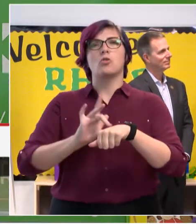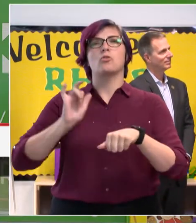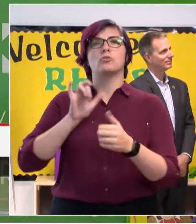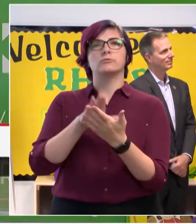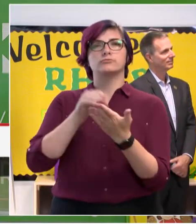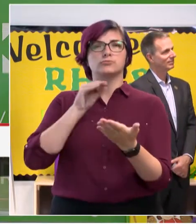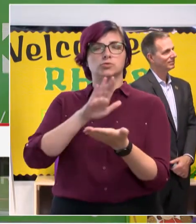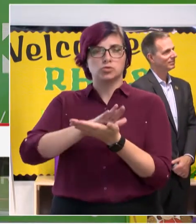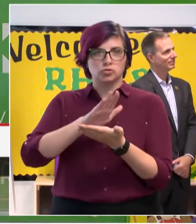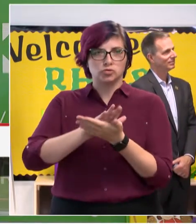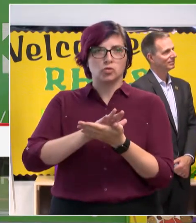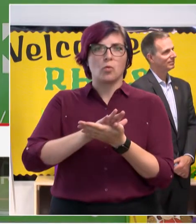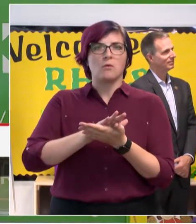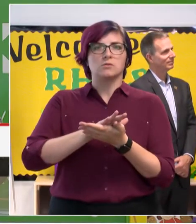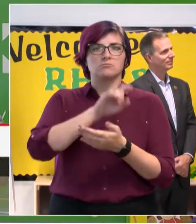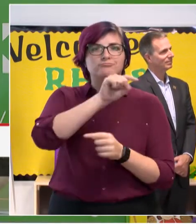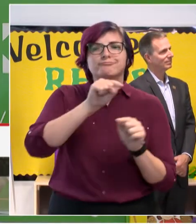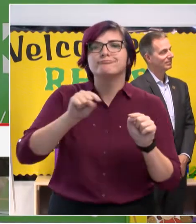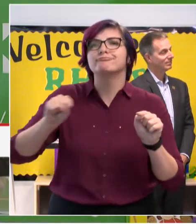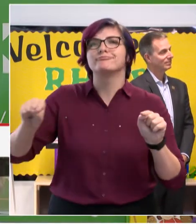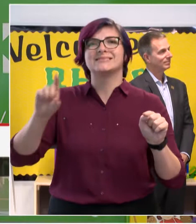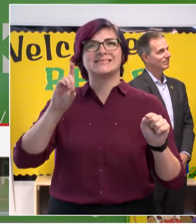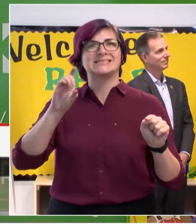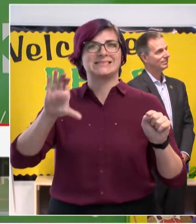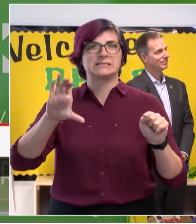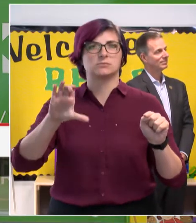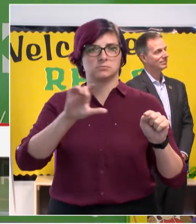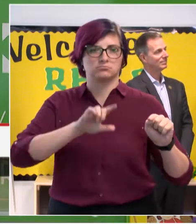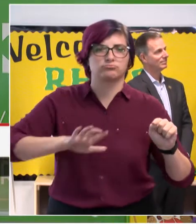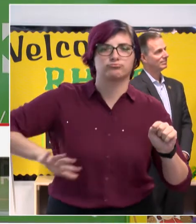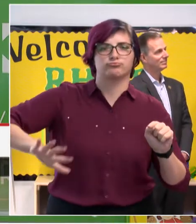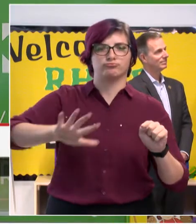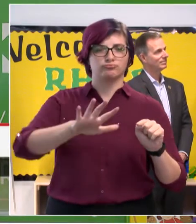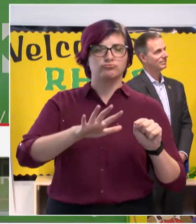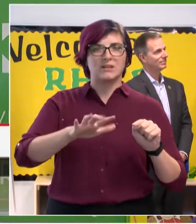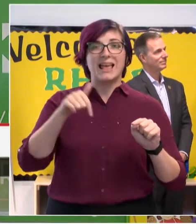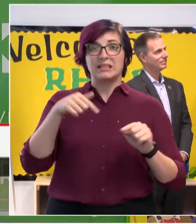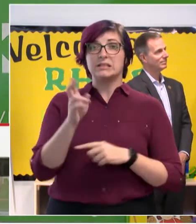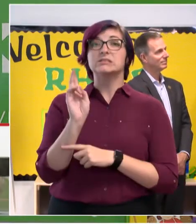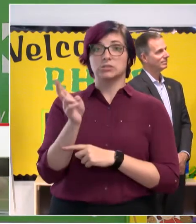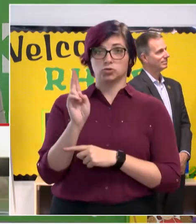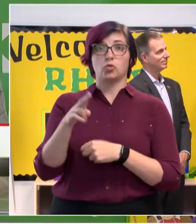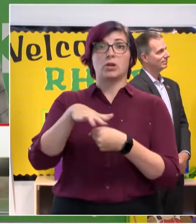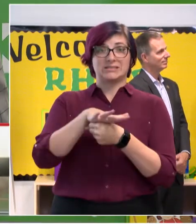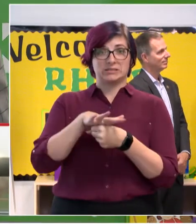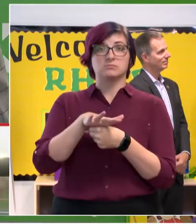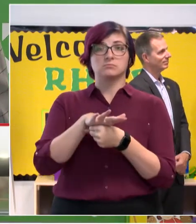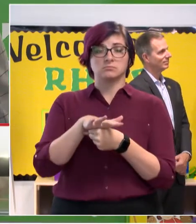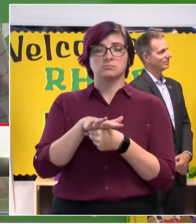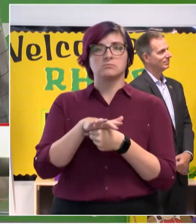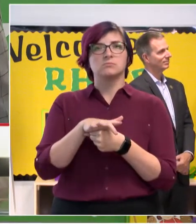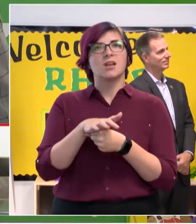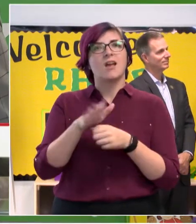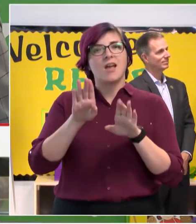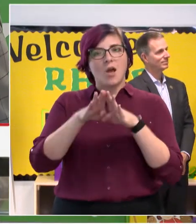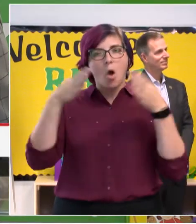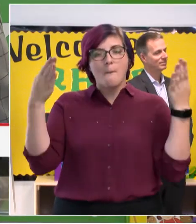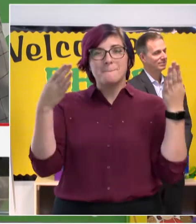across the District of Columbia. Now, this one is a historic site. You heard already that it opened